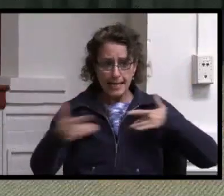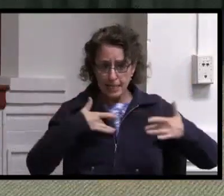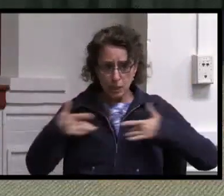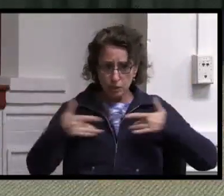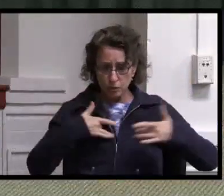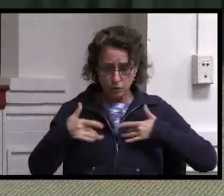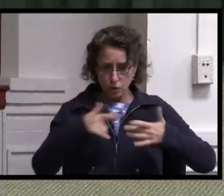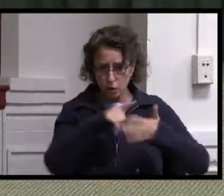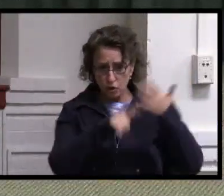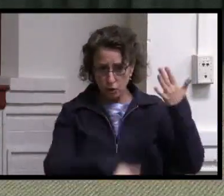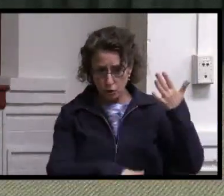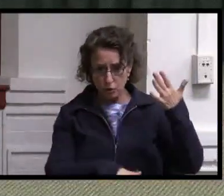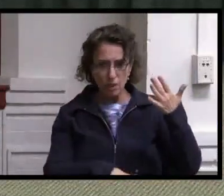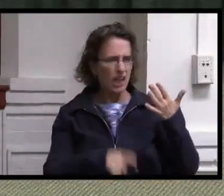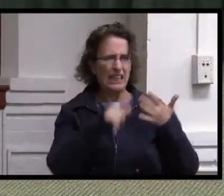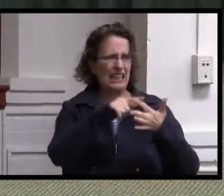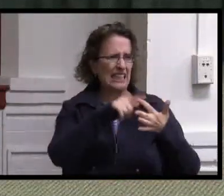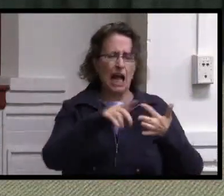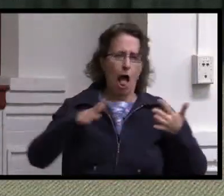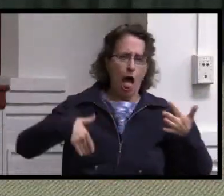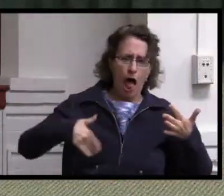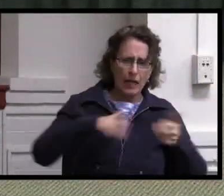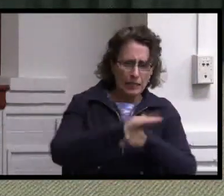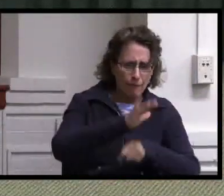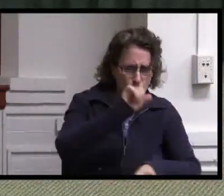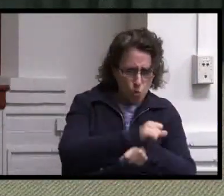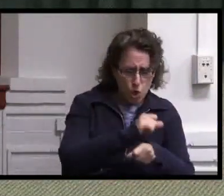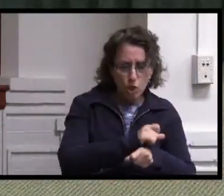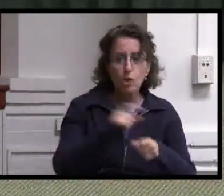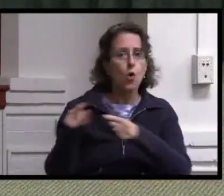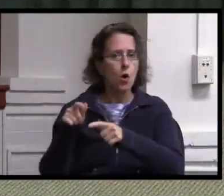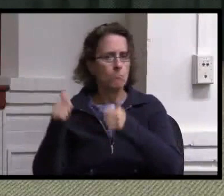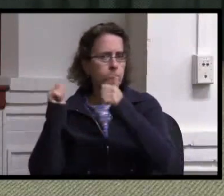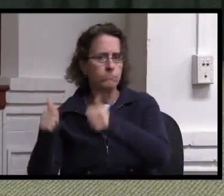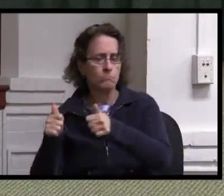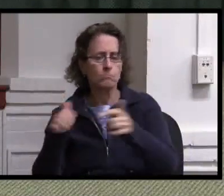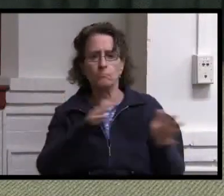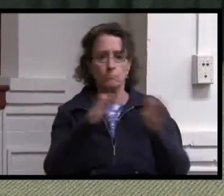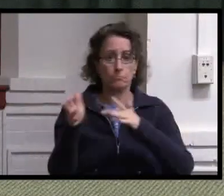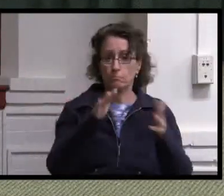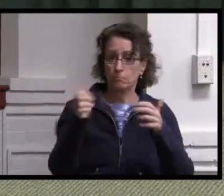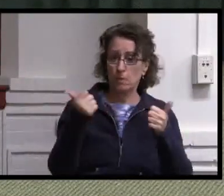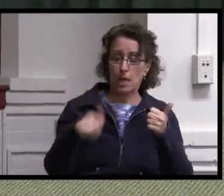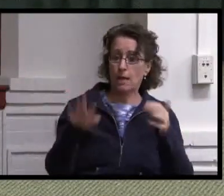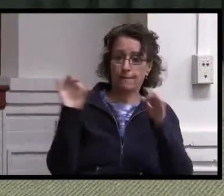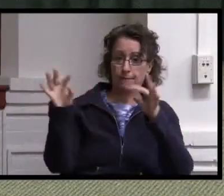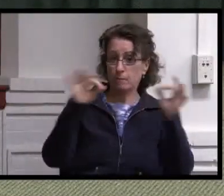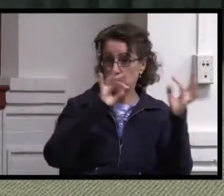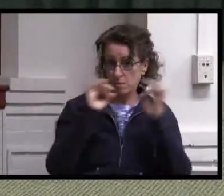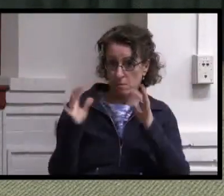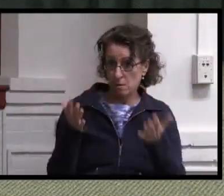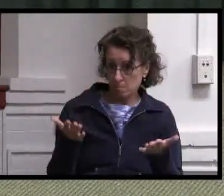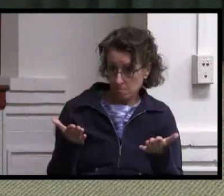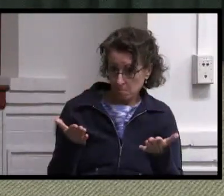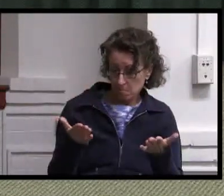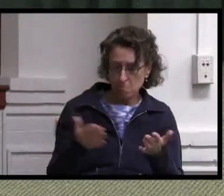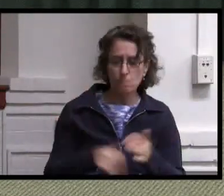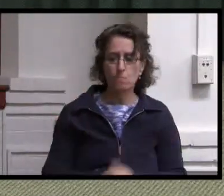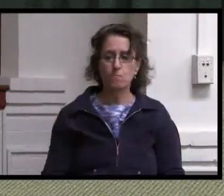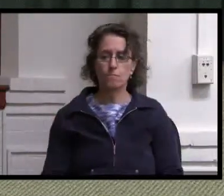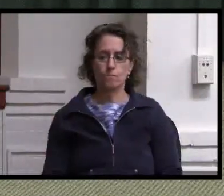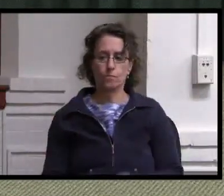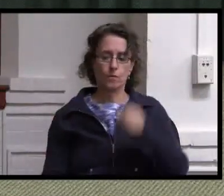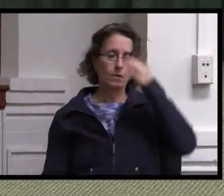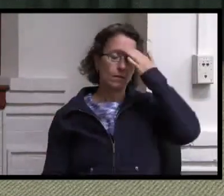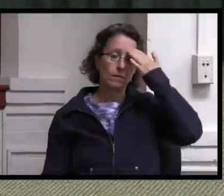the board on where we should be on these goals? Like, is there anything? I think Brandy has one thing she wants to read, but I do. Is there anything that you